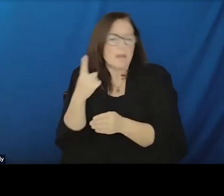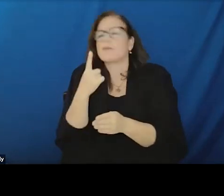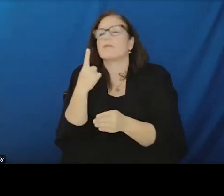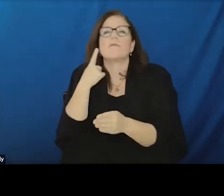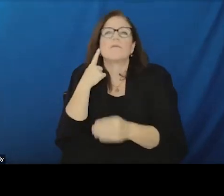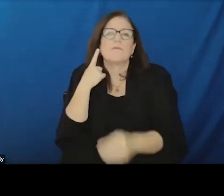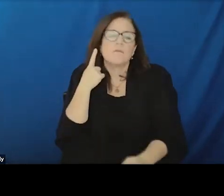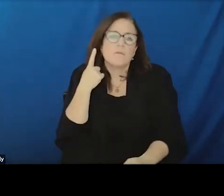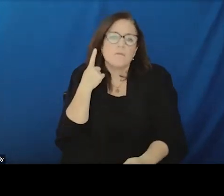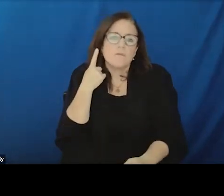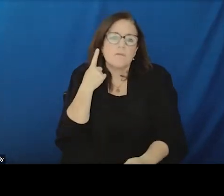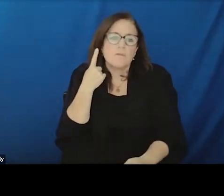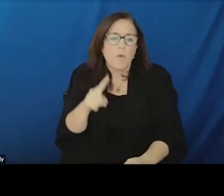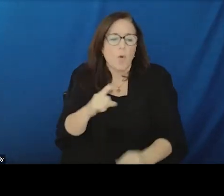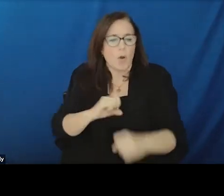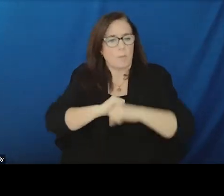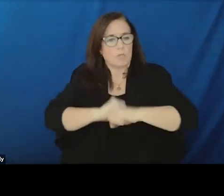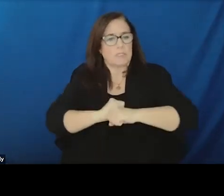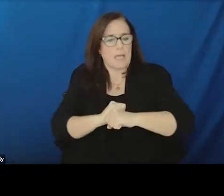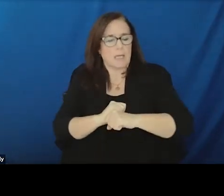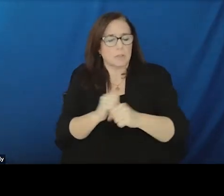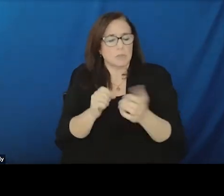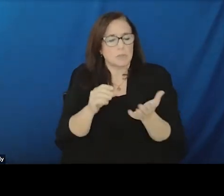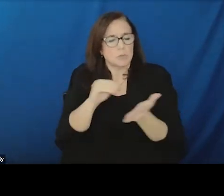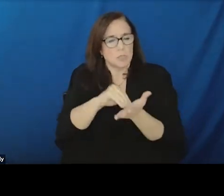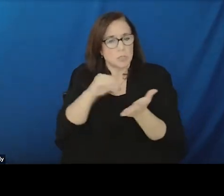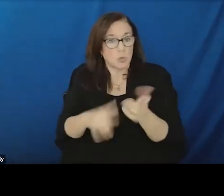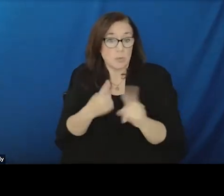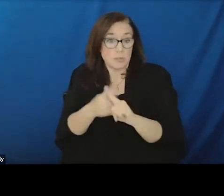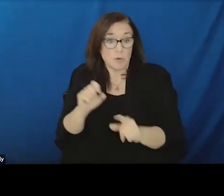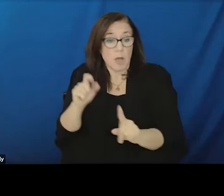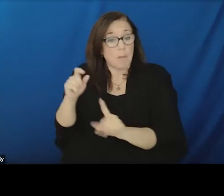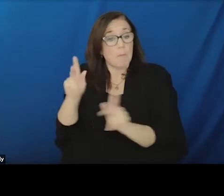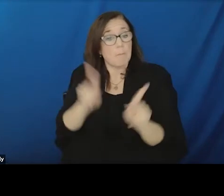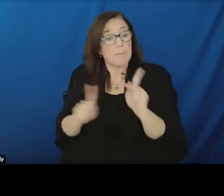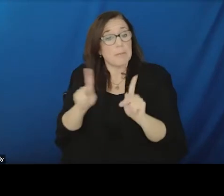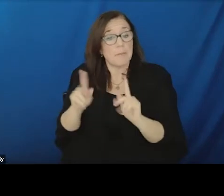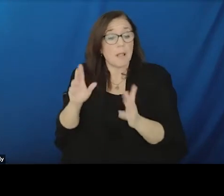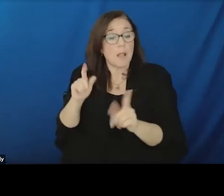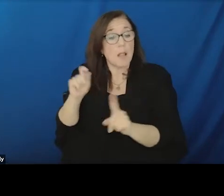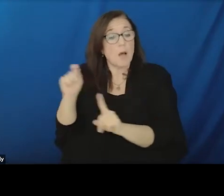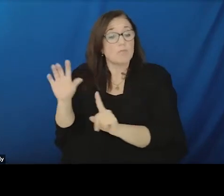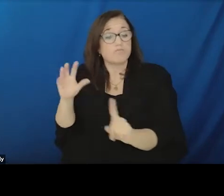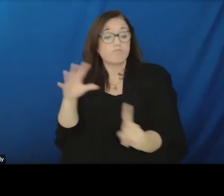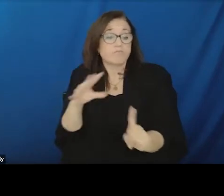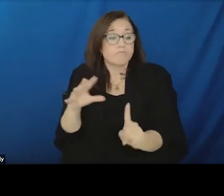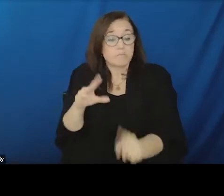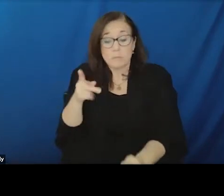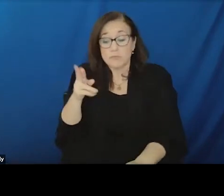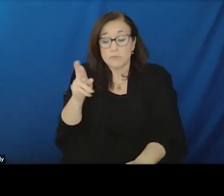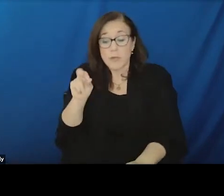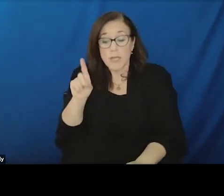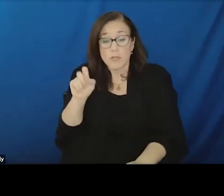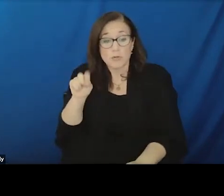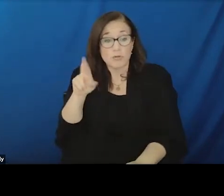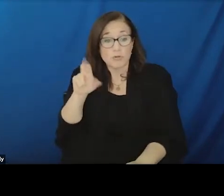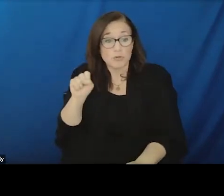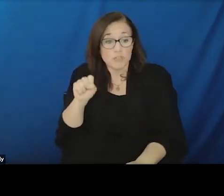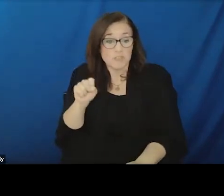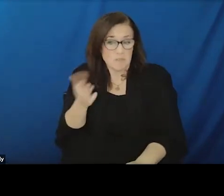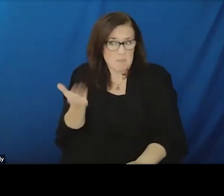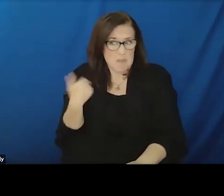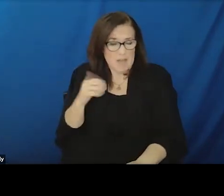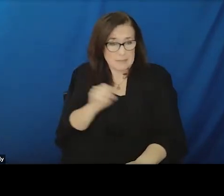to protect students from predators, past staff people, those that we may or may not